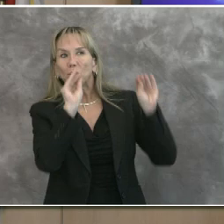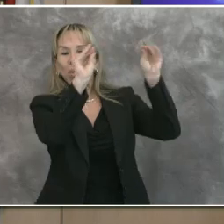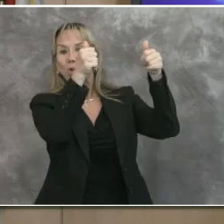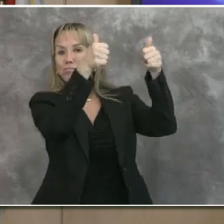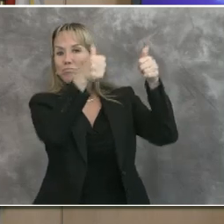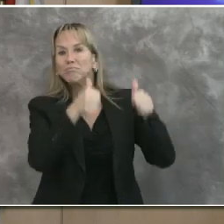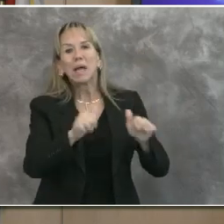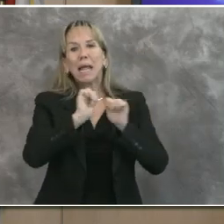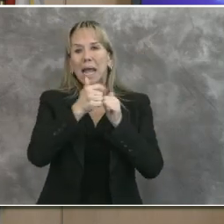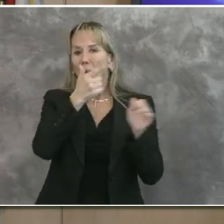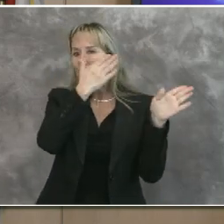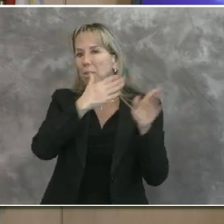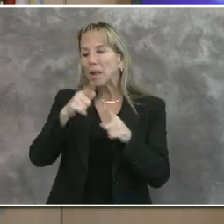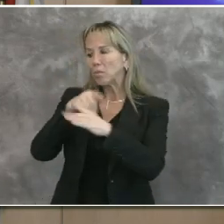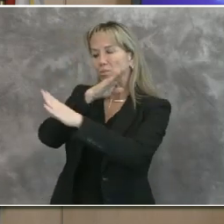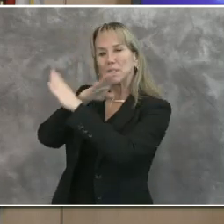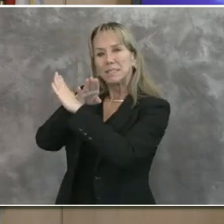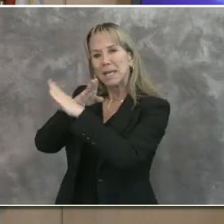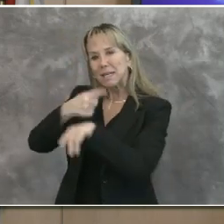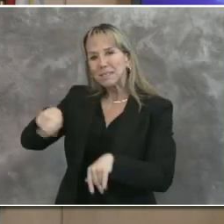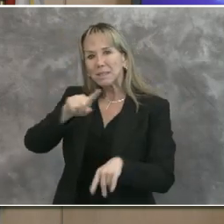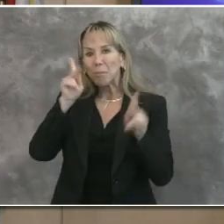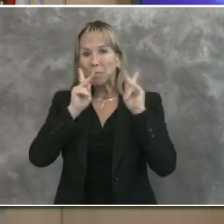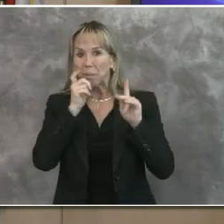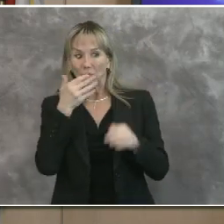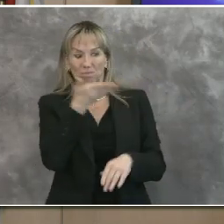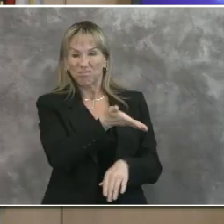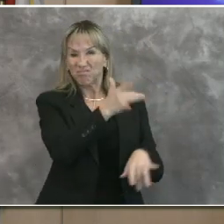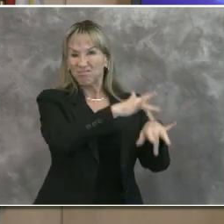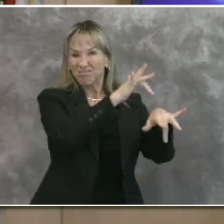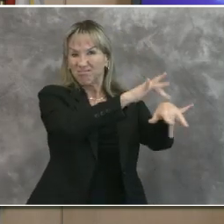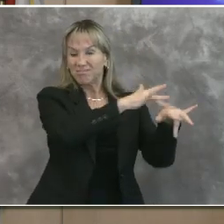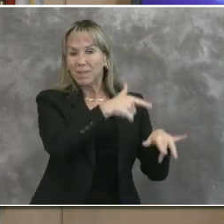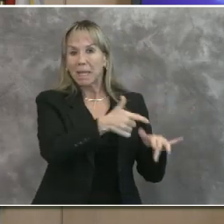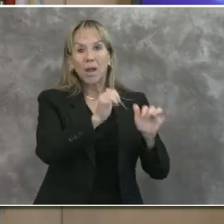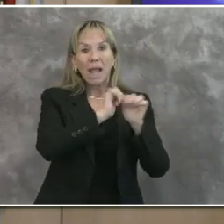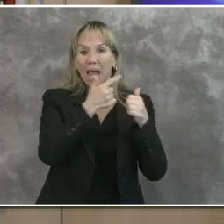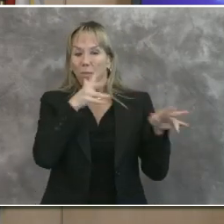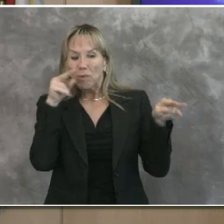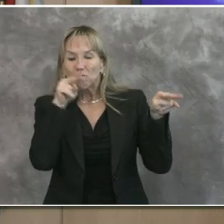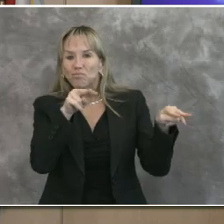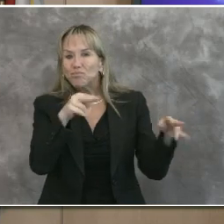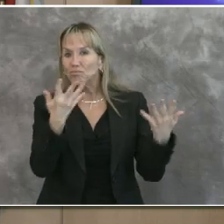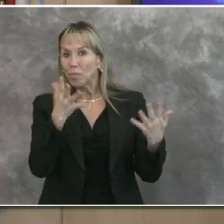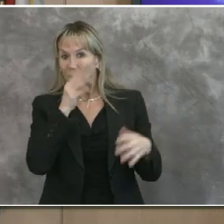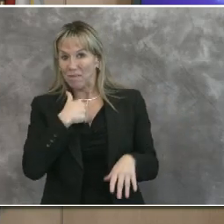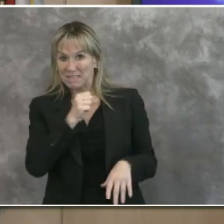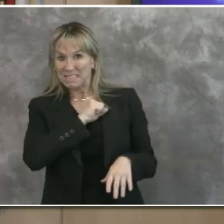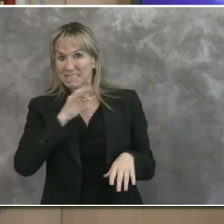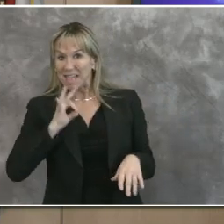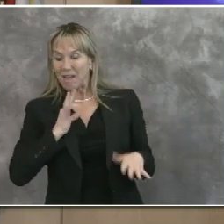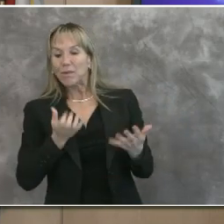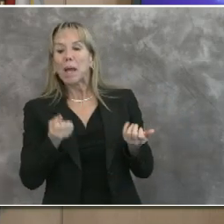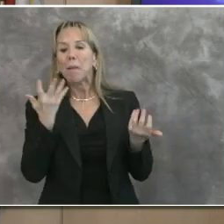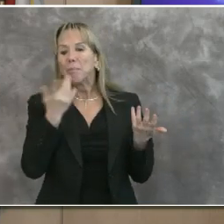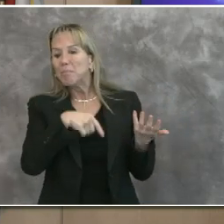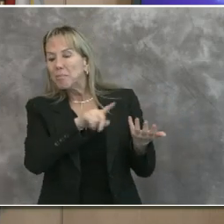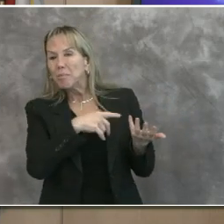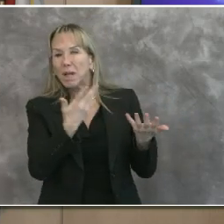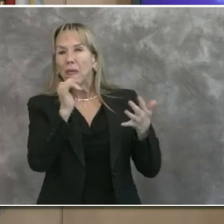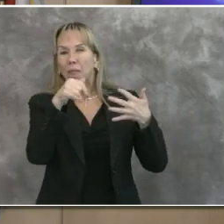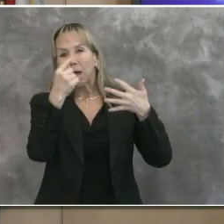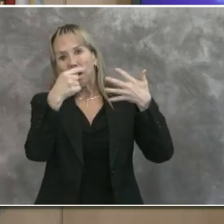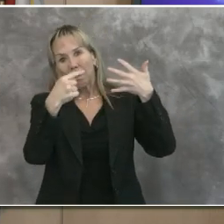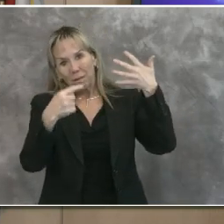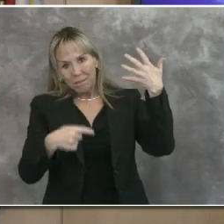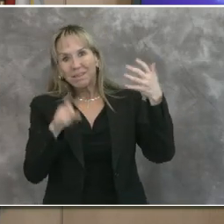protect the health of those who are there, how they will enforce it, how they will have proper staffing, all of those types of things.